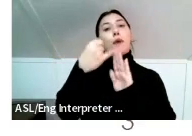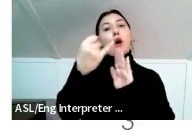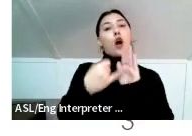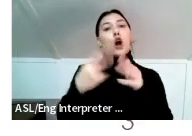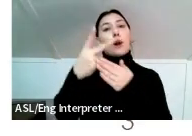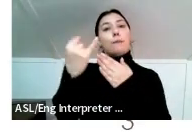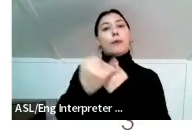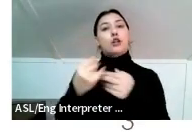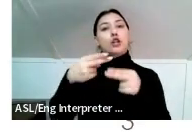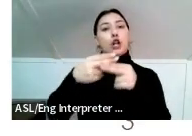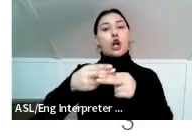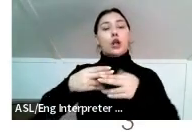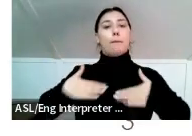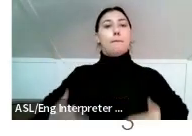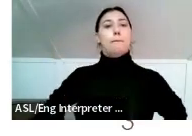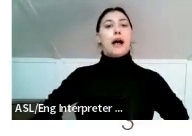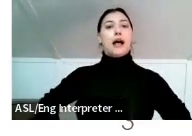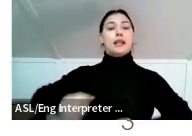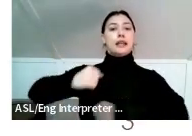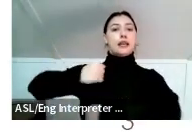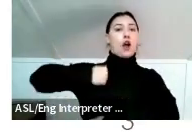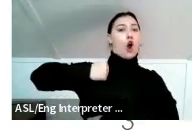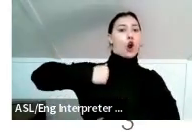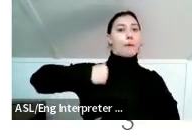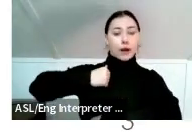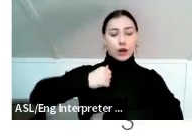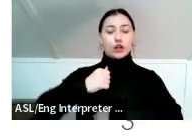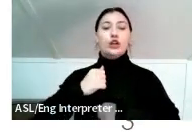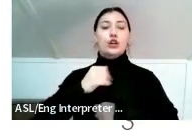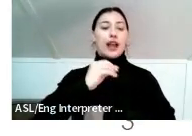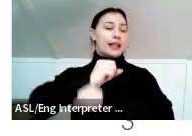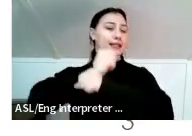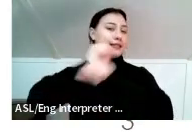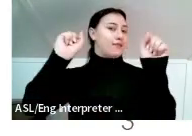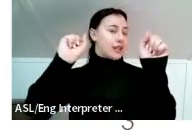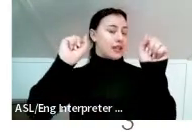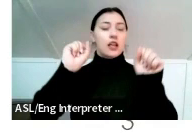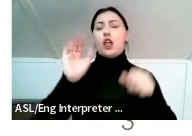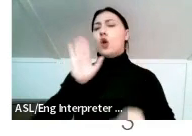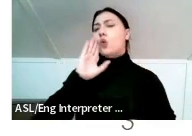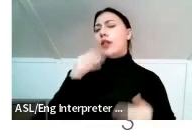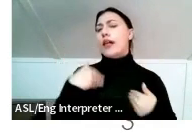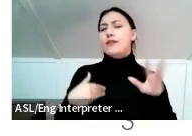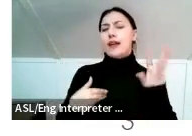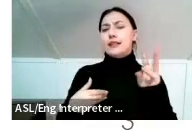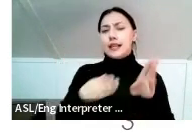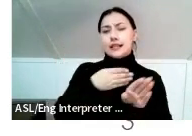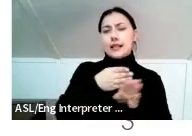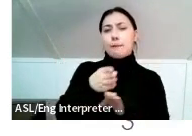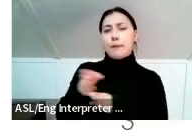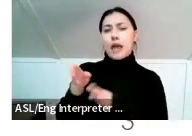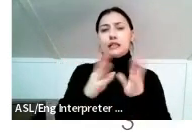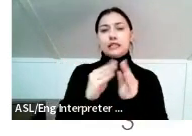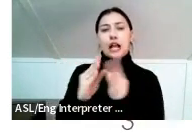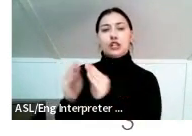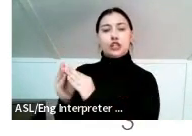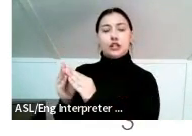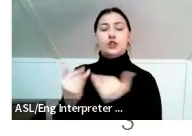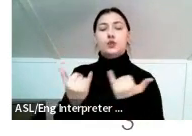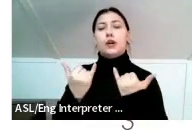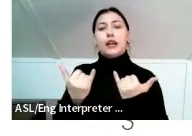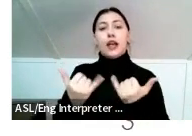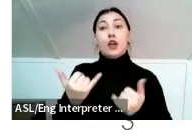Peabody Essex Museum. So there will be six main sessions in our info session today. You're in session section